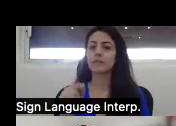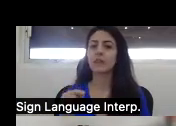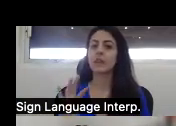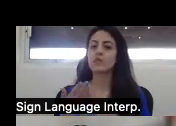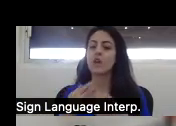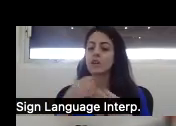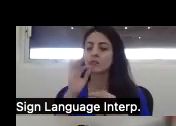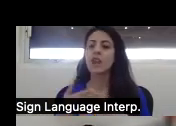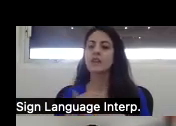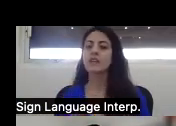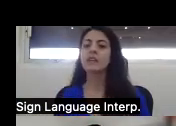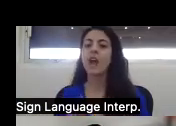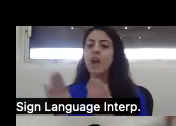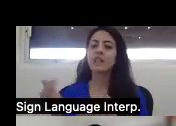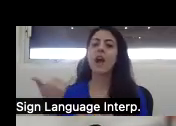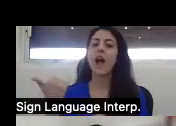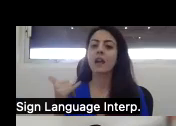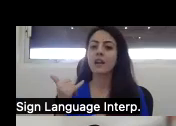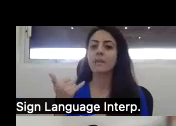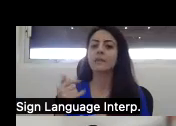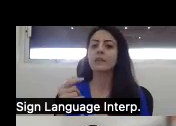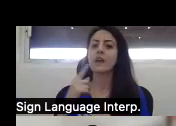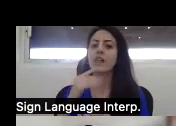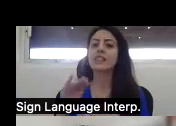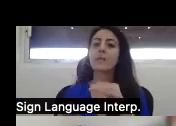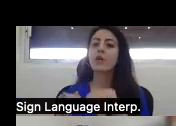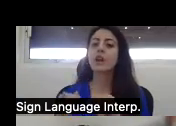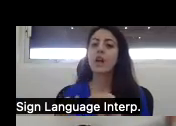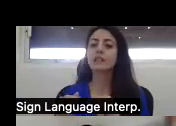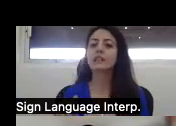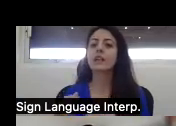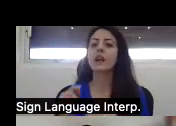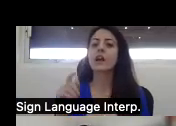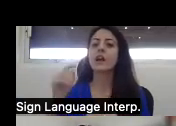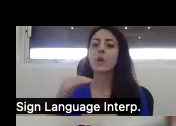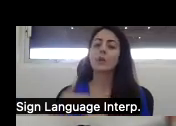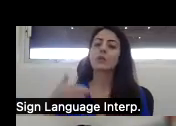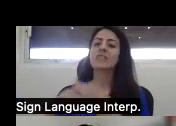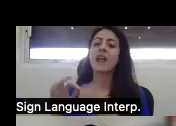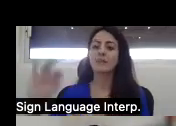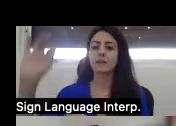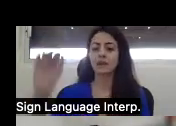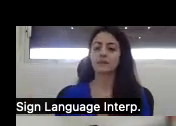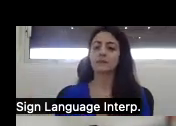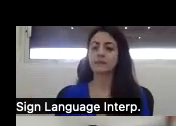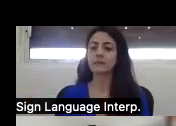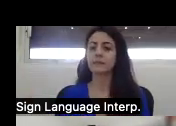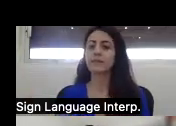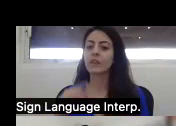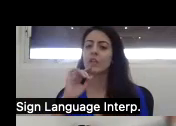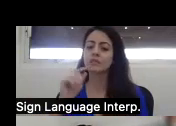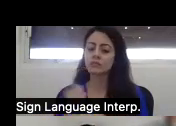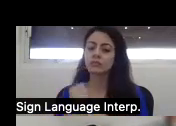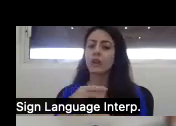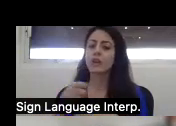since 2014. I've been leading some access to justice and now inclusive social protection research and programmatic